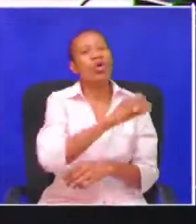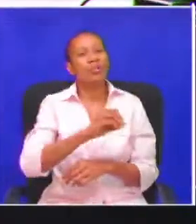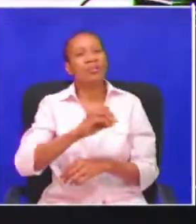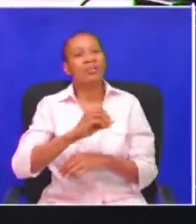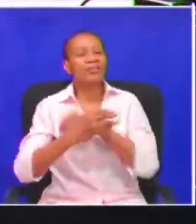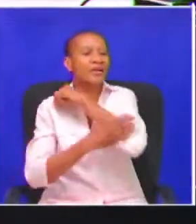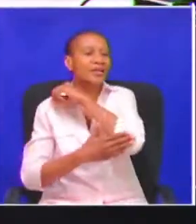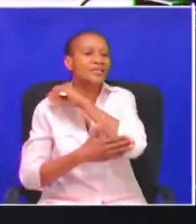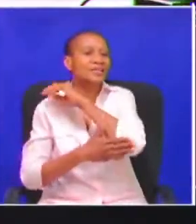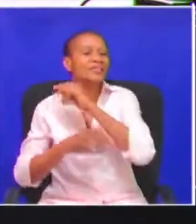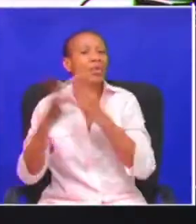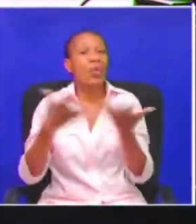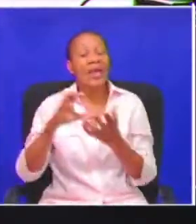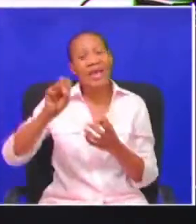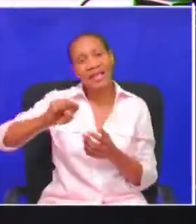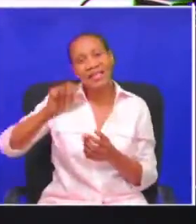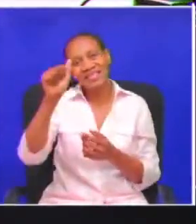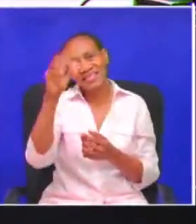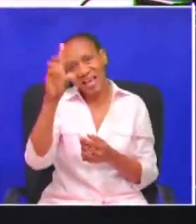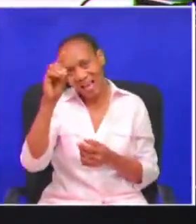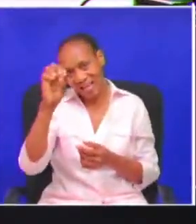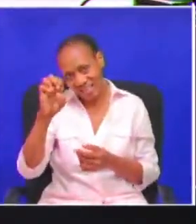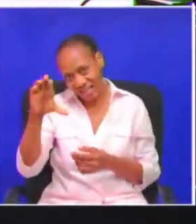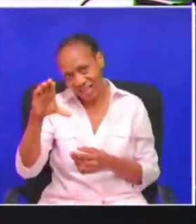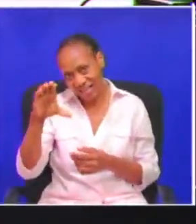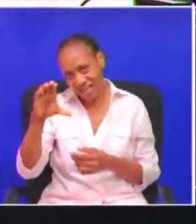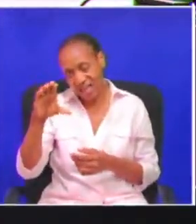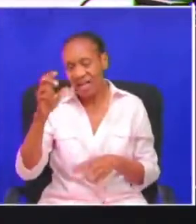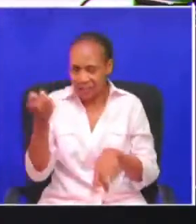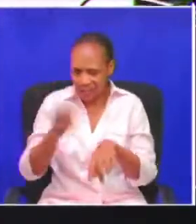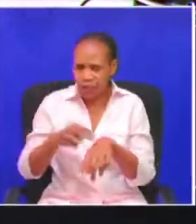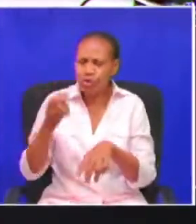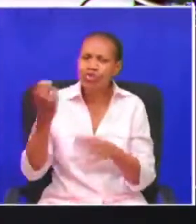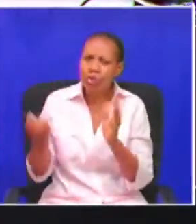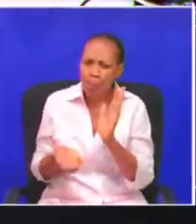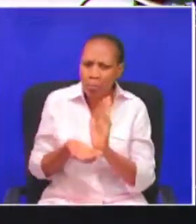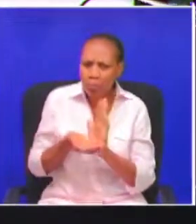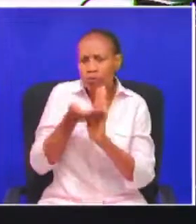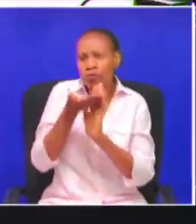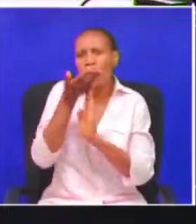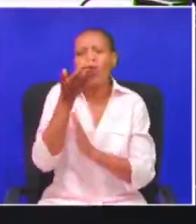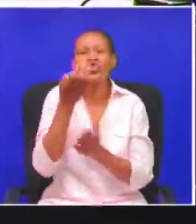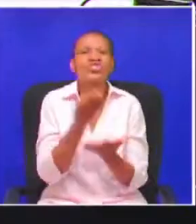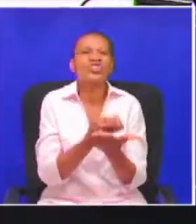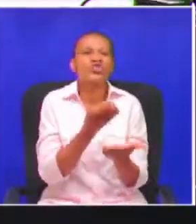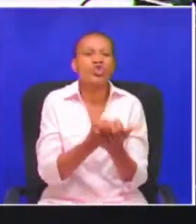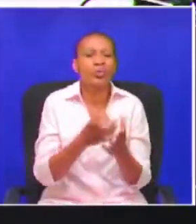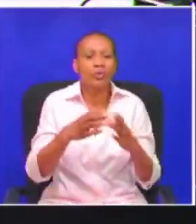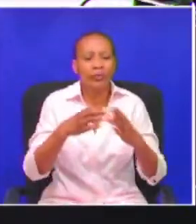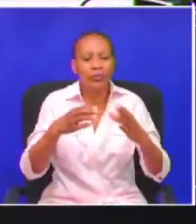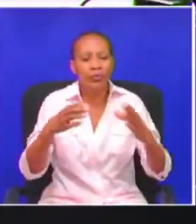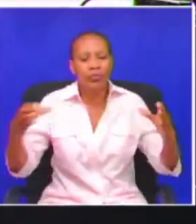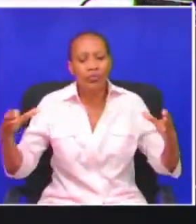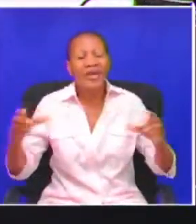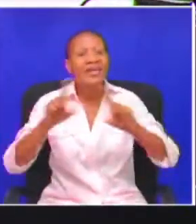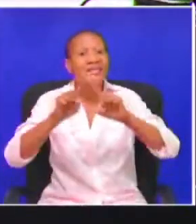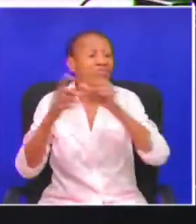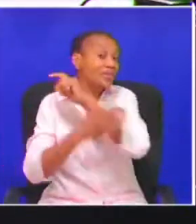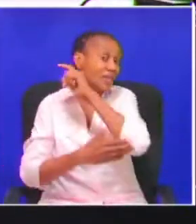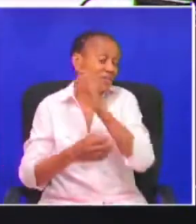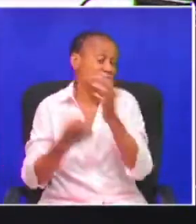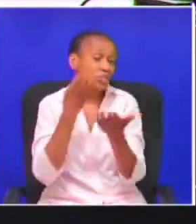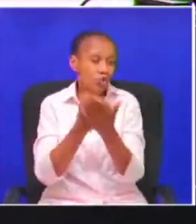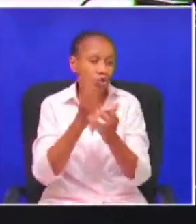region should promote economic growth so that we can see the economies of various countries in our